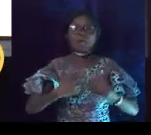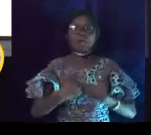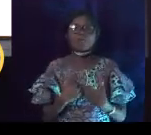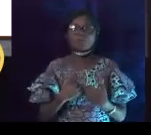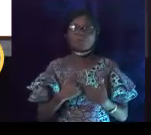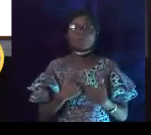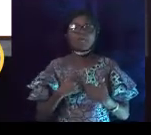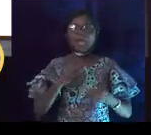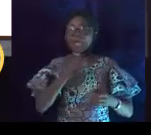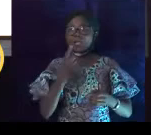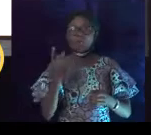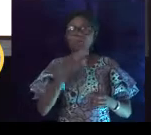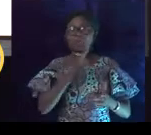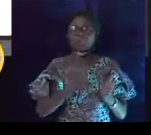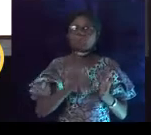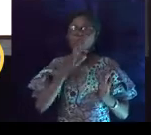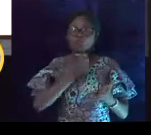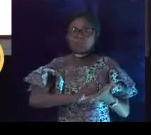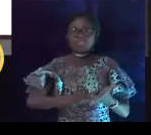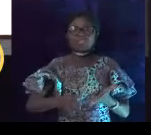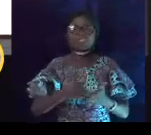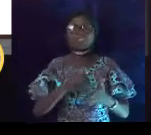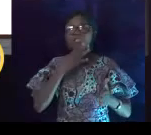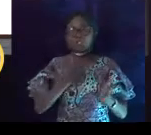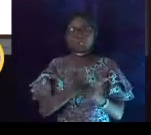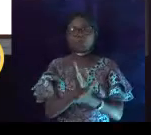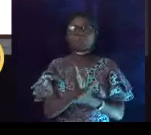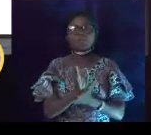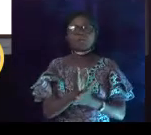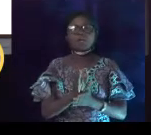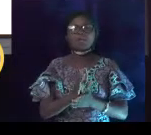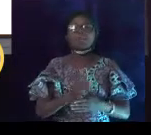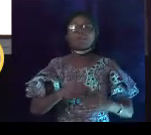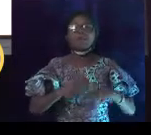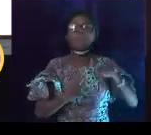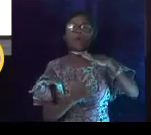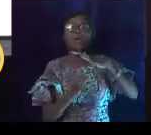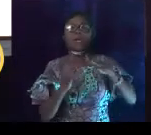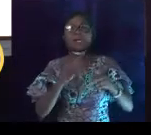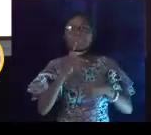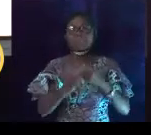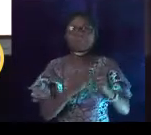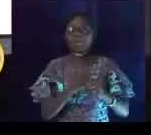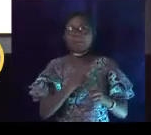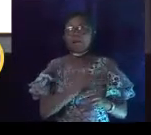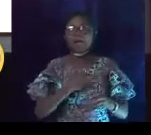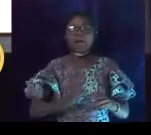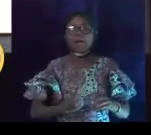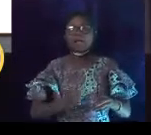have written is correct. Chicks mash, growers mash, broiler starter mash,